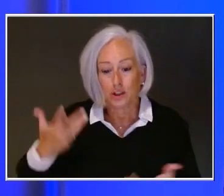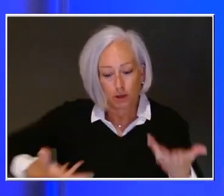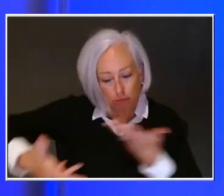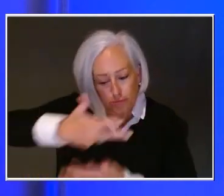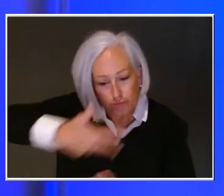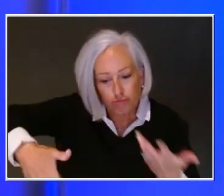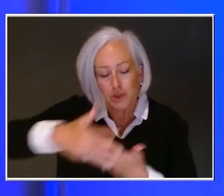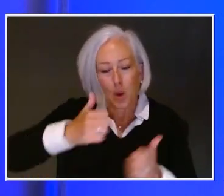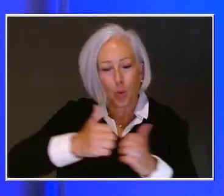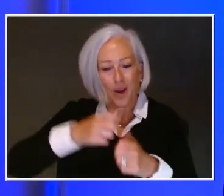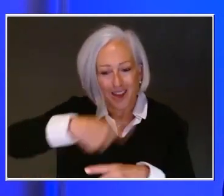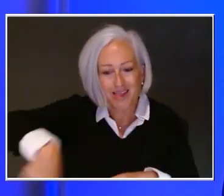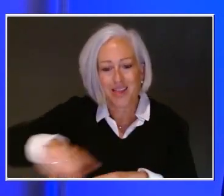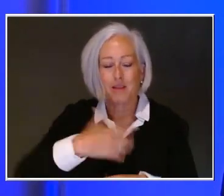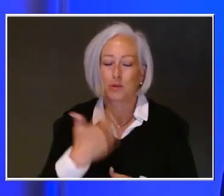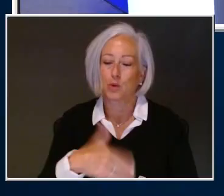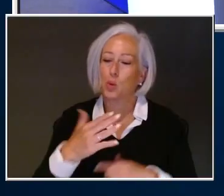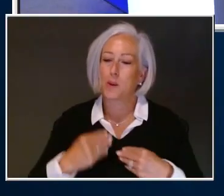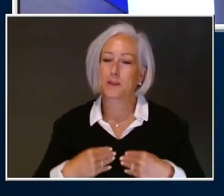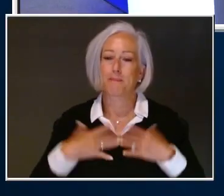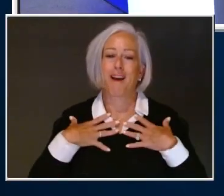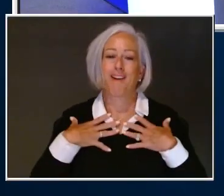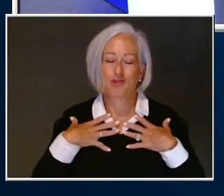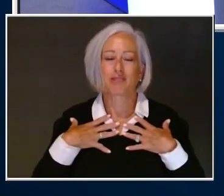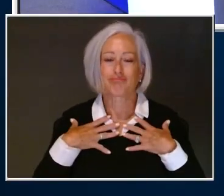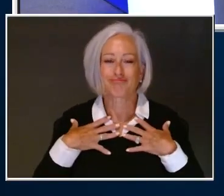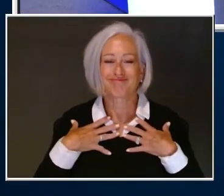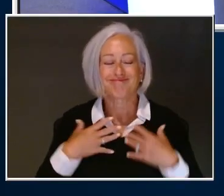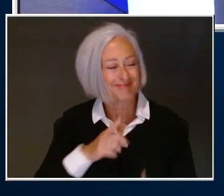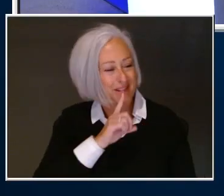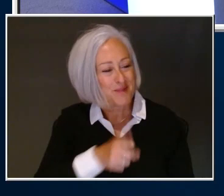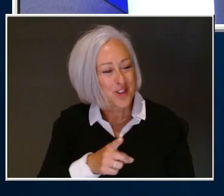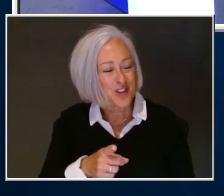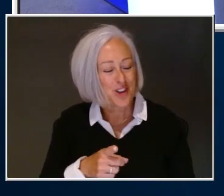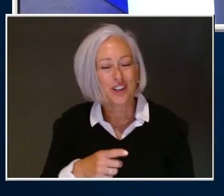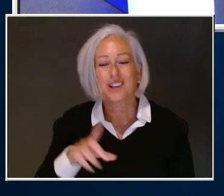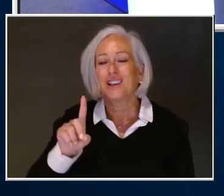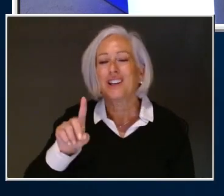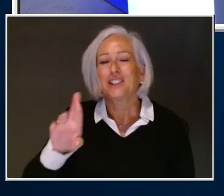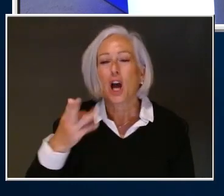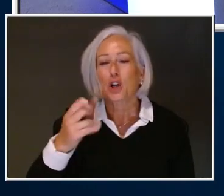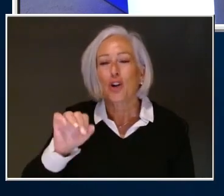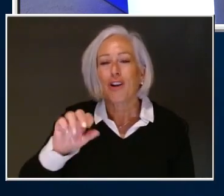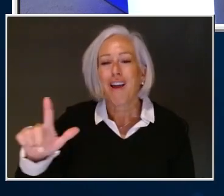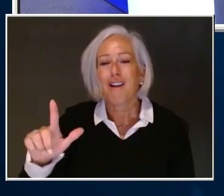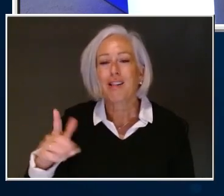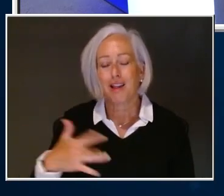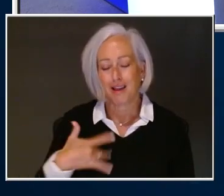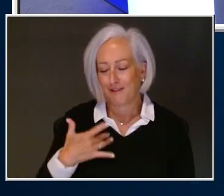is inspiring. I bet. Dr. Harrell, what's it like traveling for NCAA tournament? What's